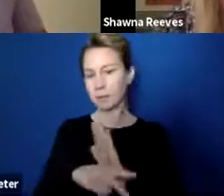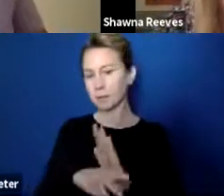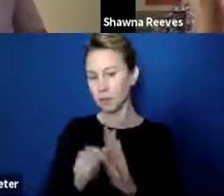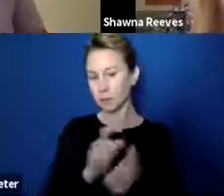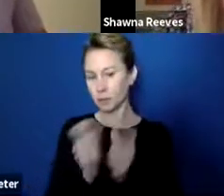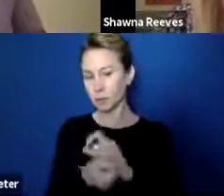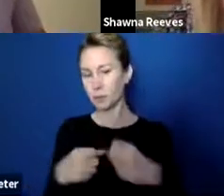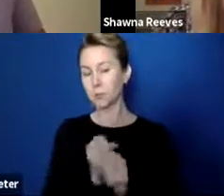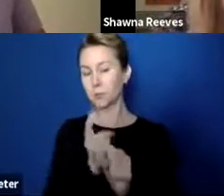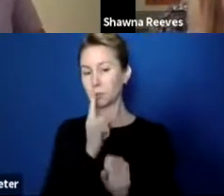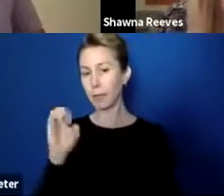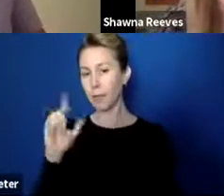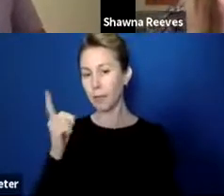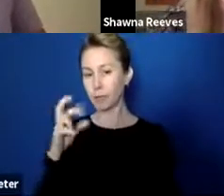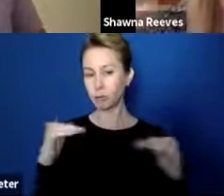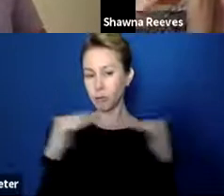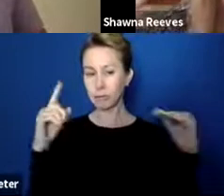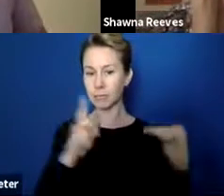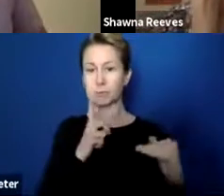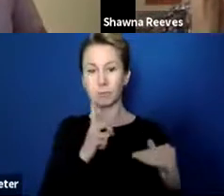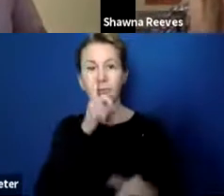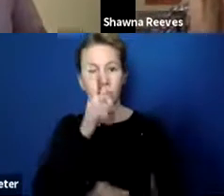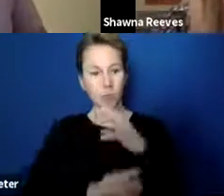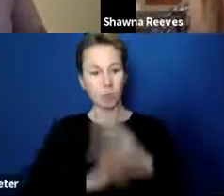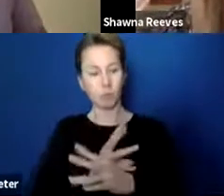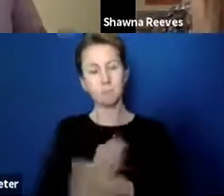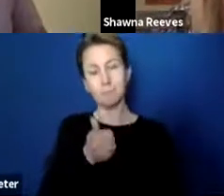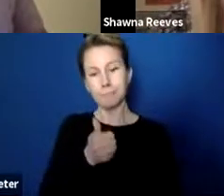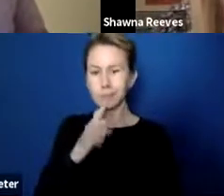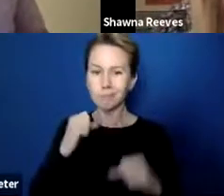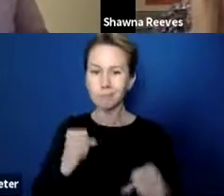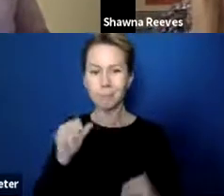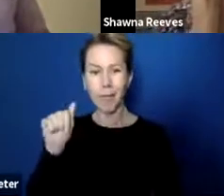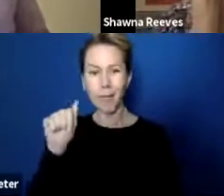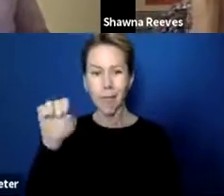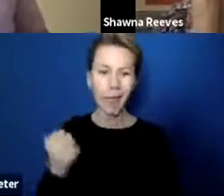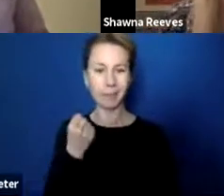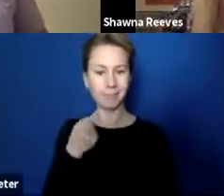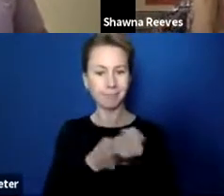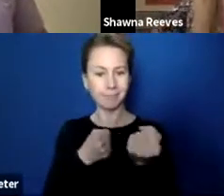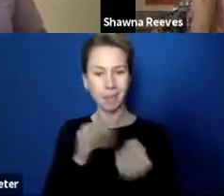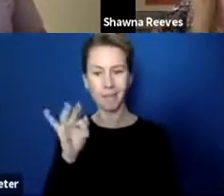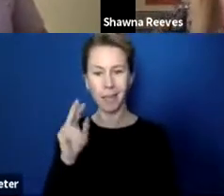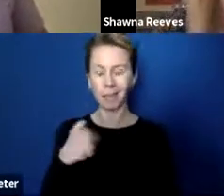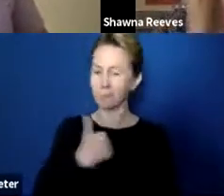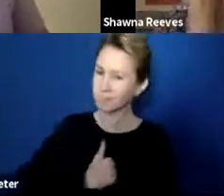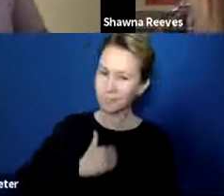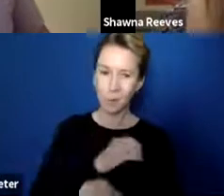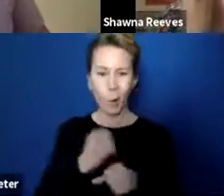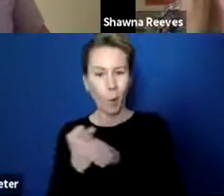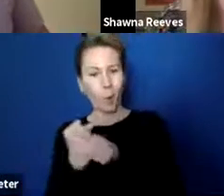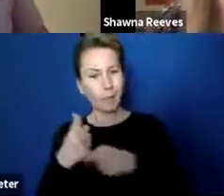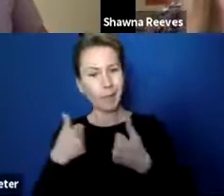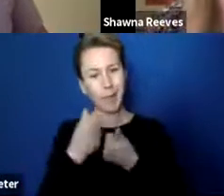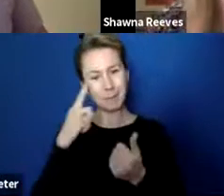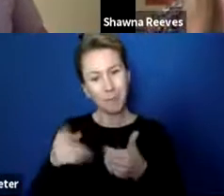and neglect. She's also on the steering committee of the California Elder Justice Coalition, where I can attest that she lends her considerable energy,